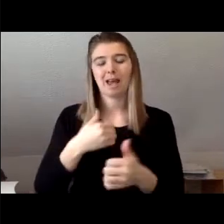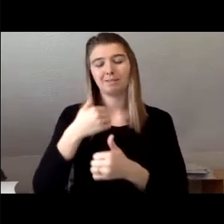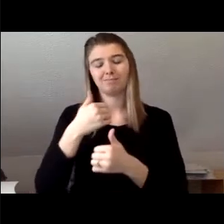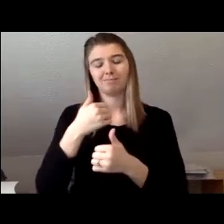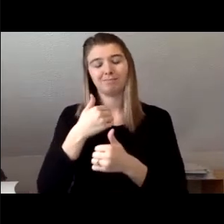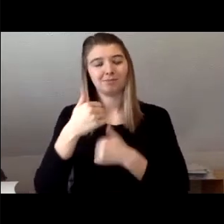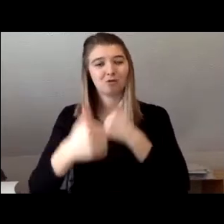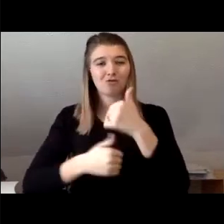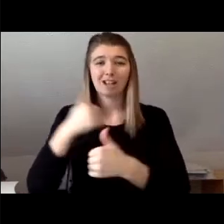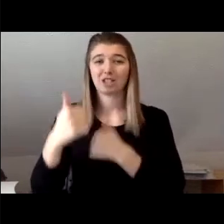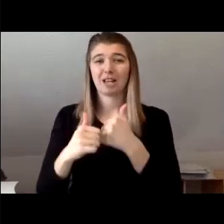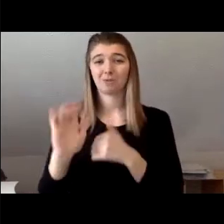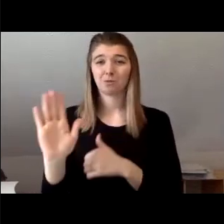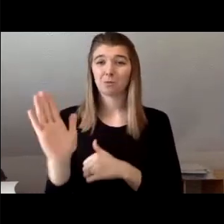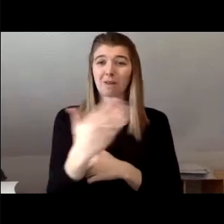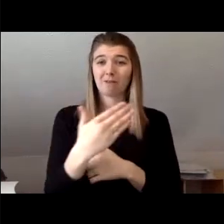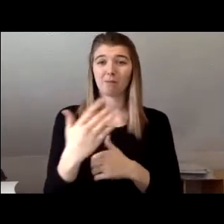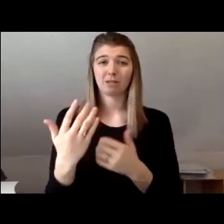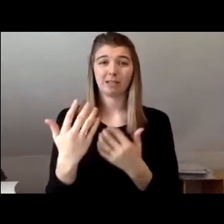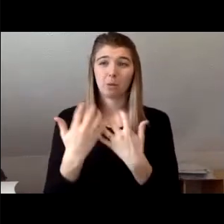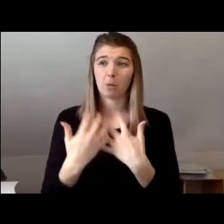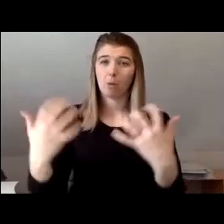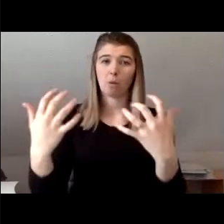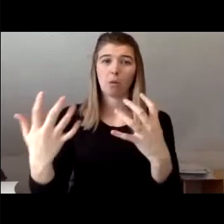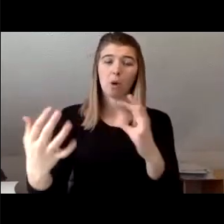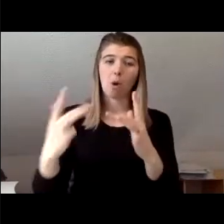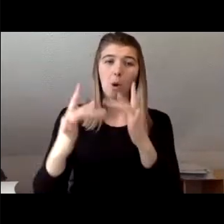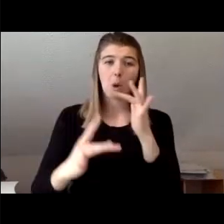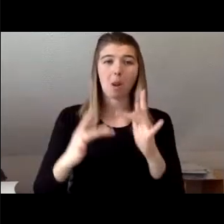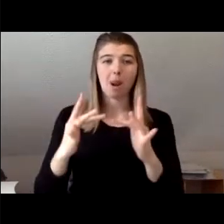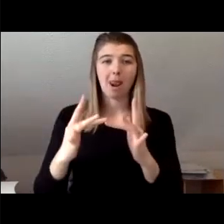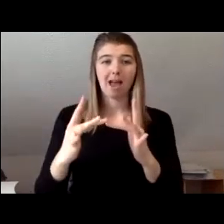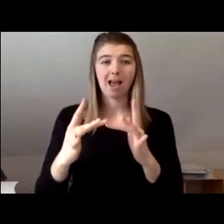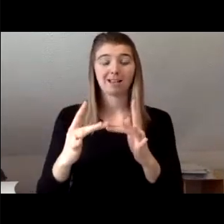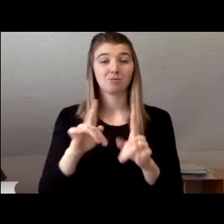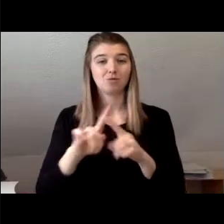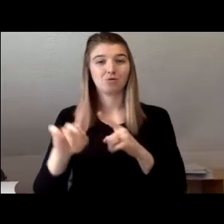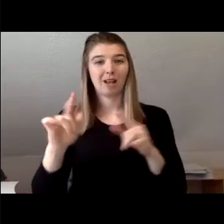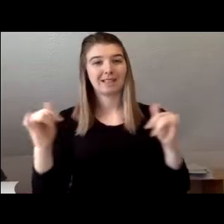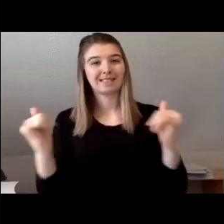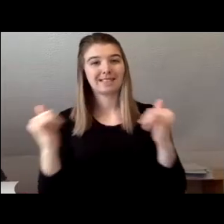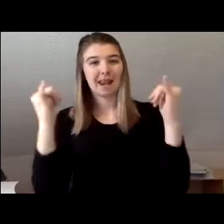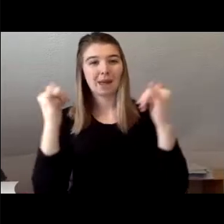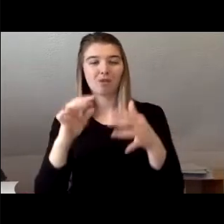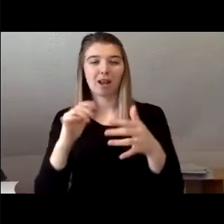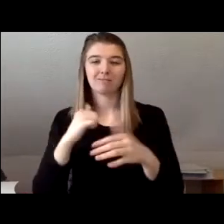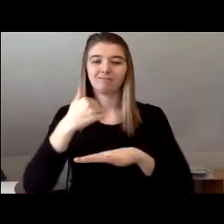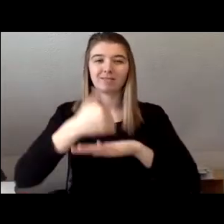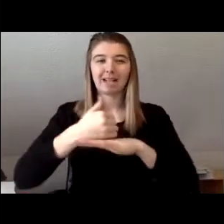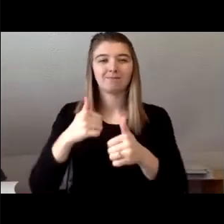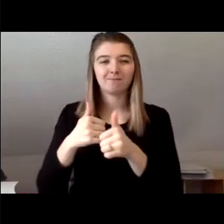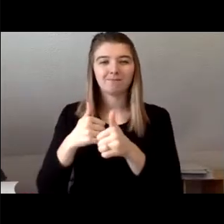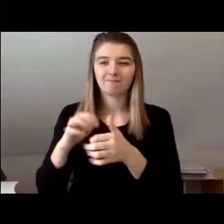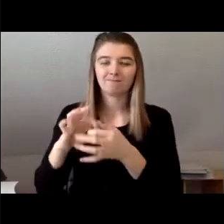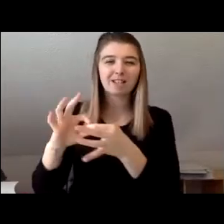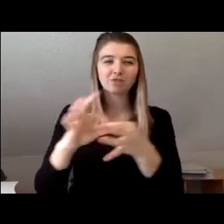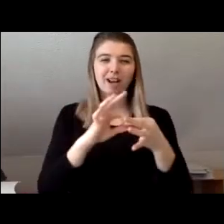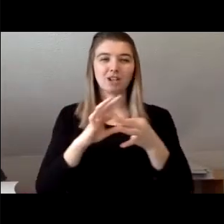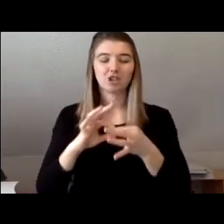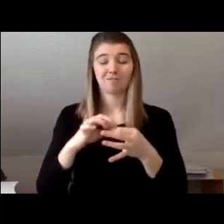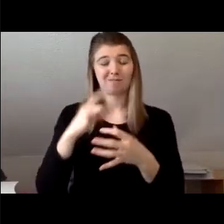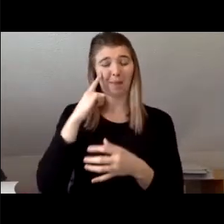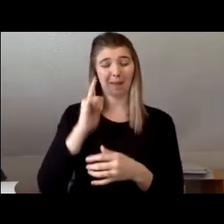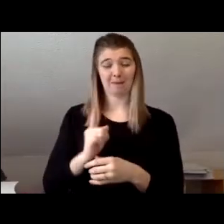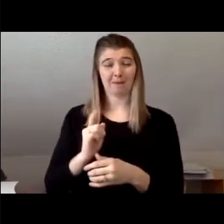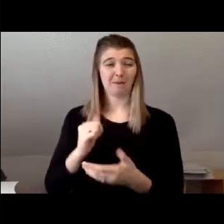everyone online for the Federation that we're celebrating today. I think it's a fantastic initiative, and happy